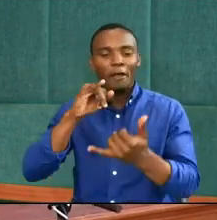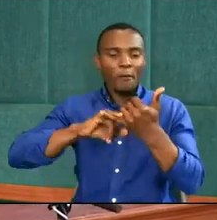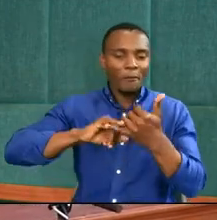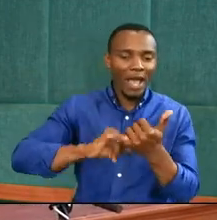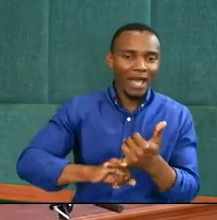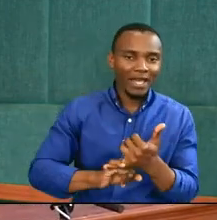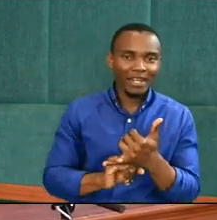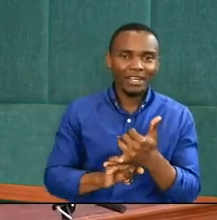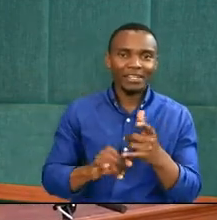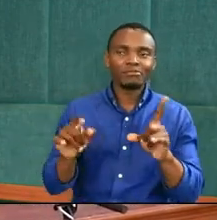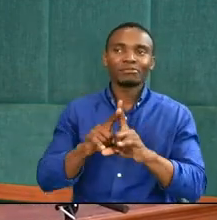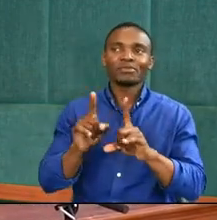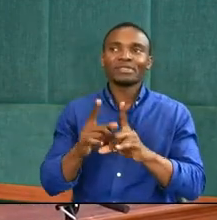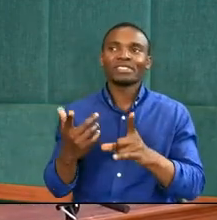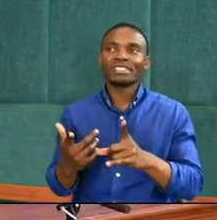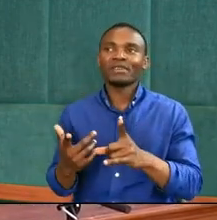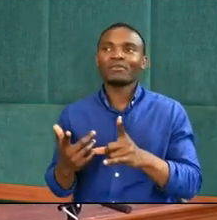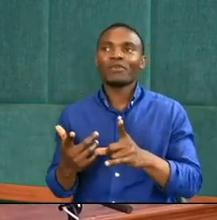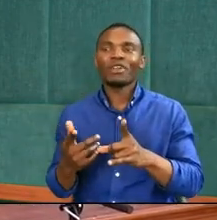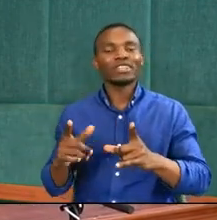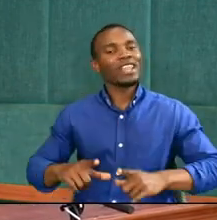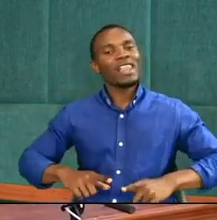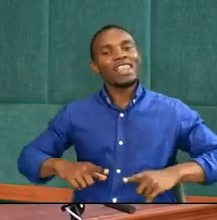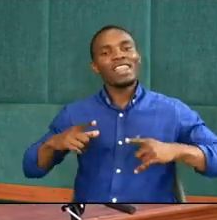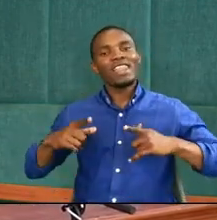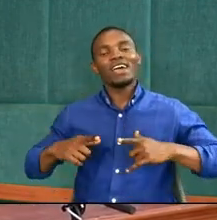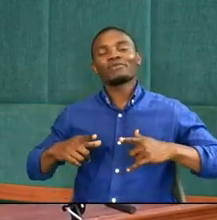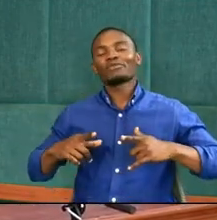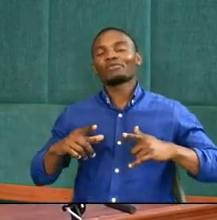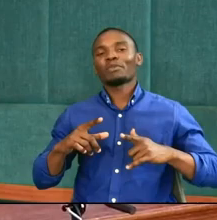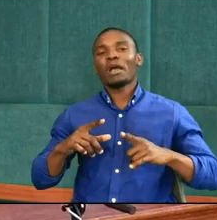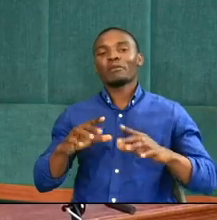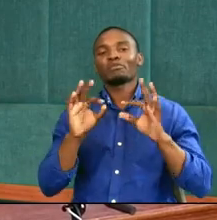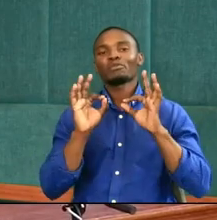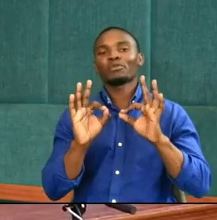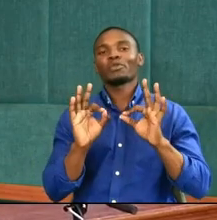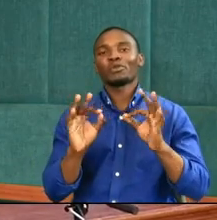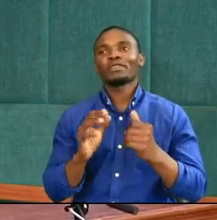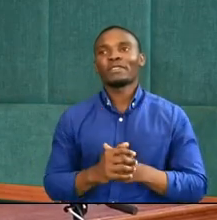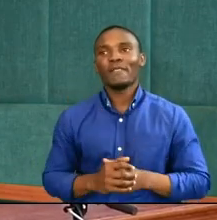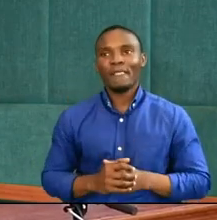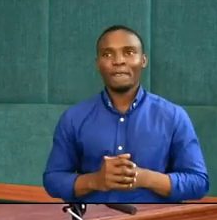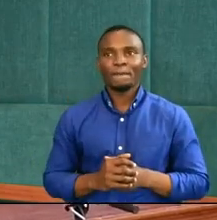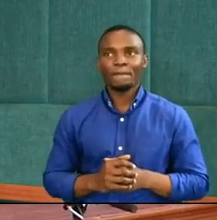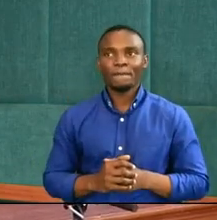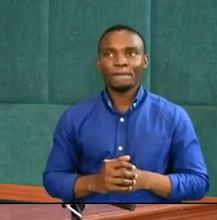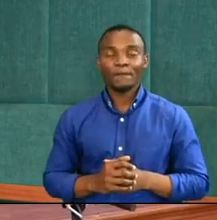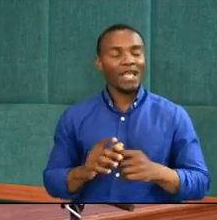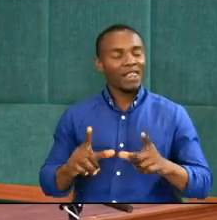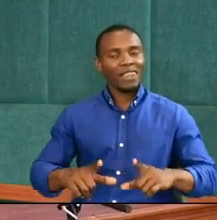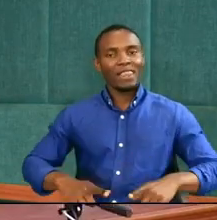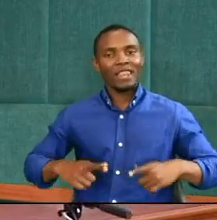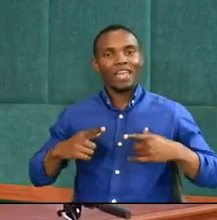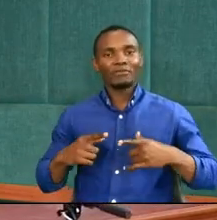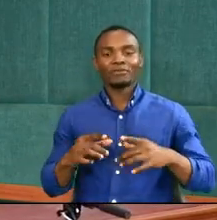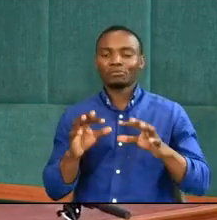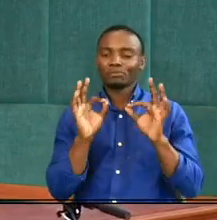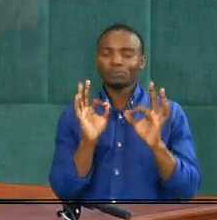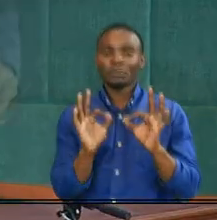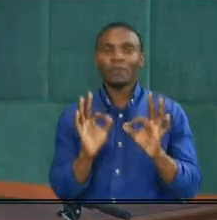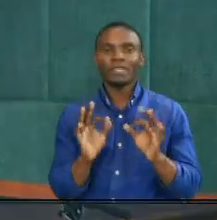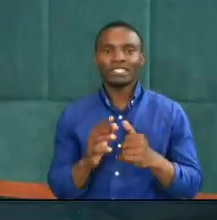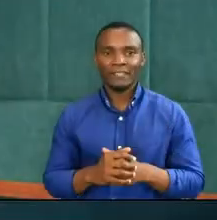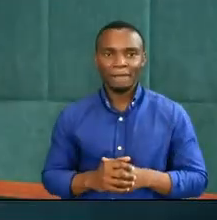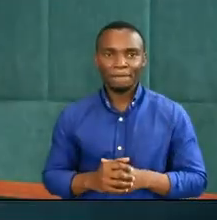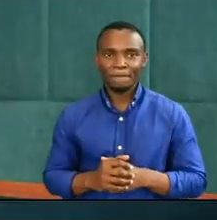giving into marriage, and life was good. Did you hear the preacher? Life was